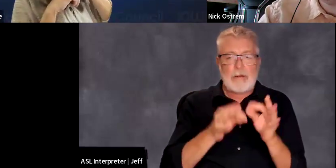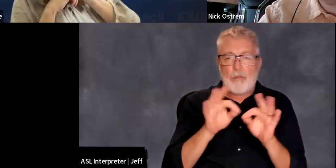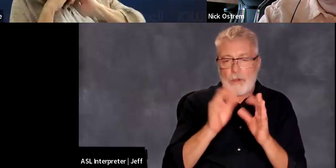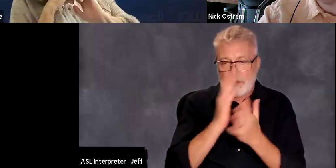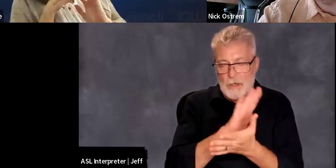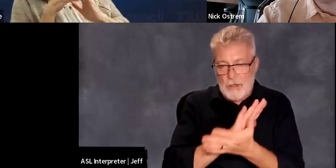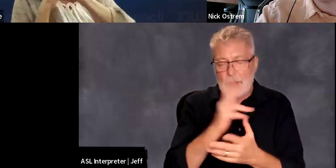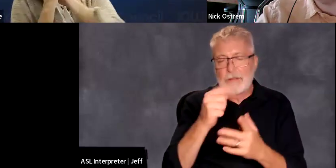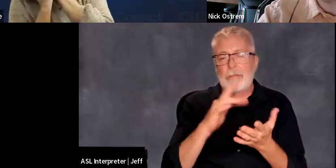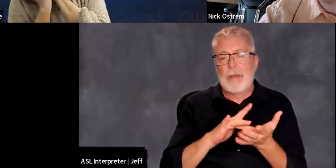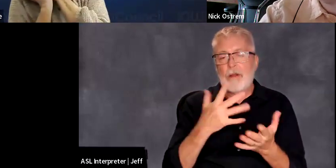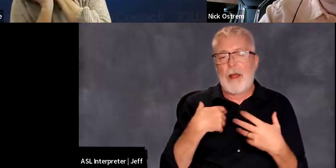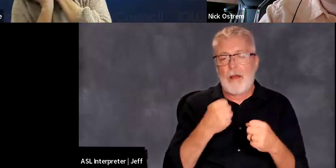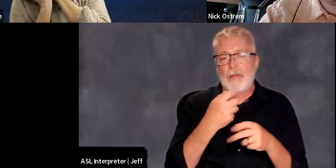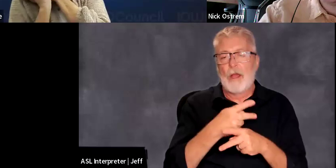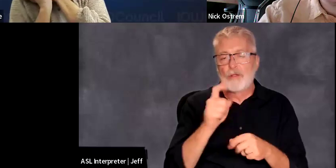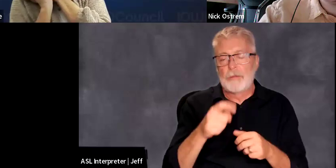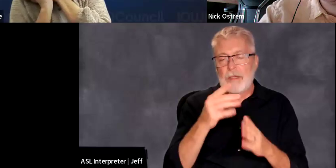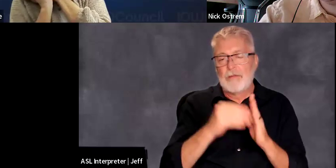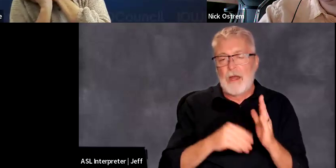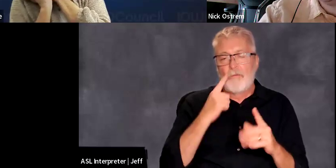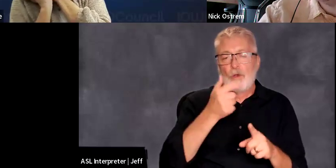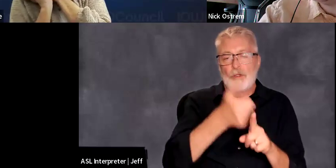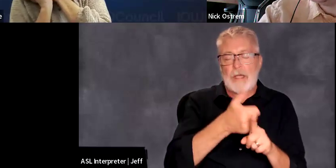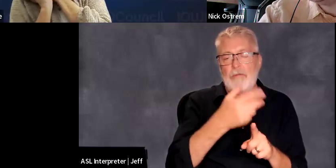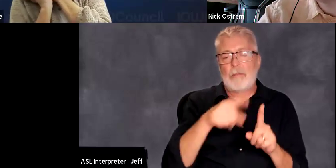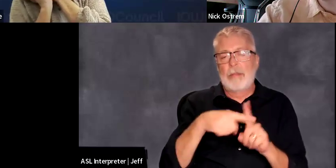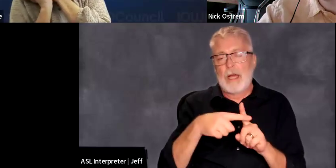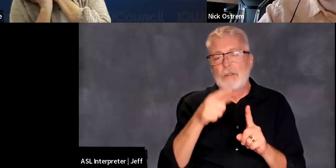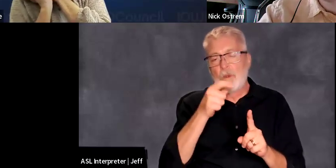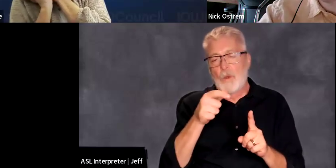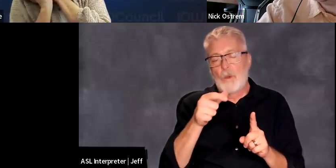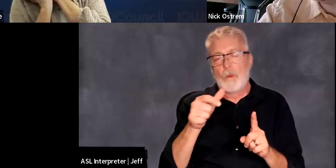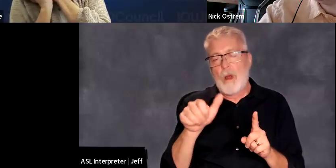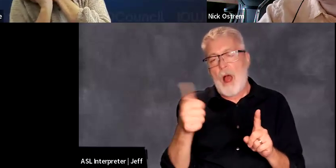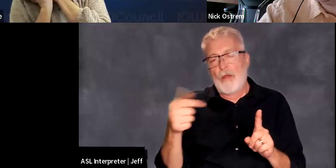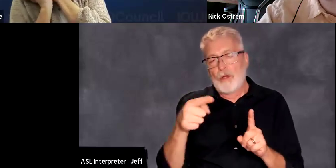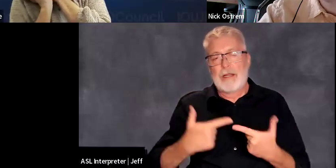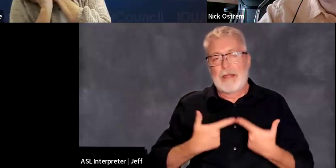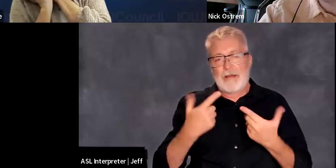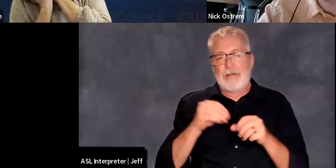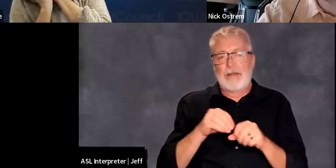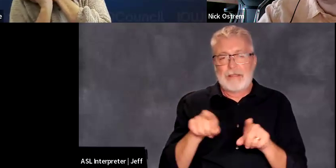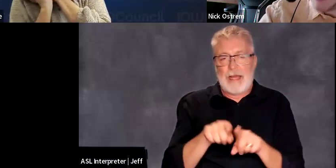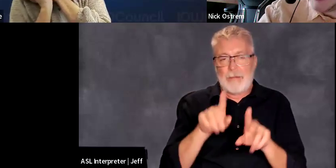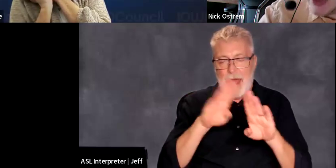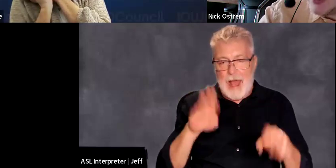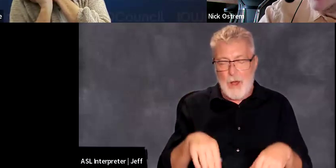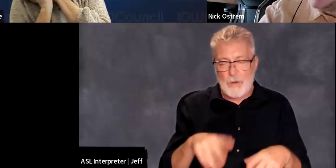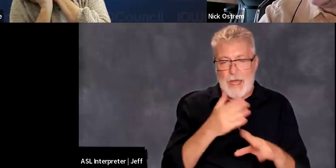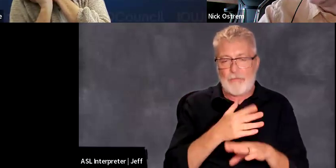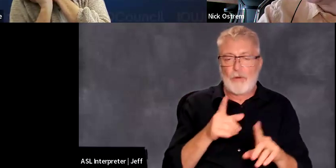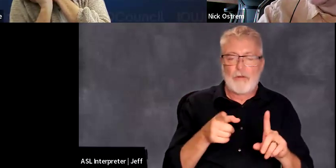Medical and healthcare provider information should be completed for yourself and each individual living in your household. After completing the introductory